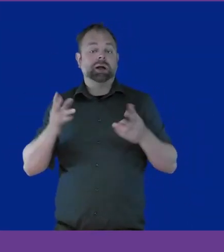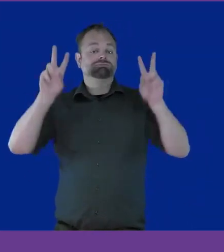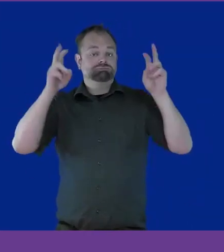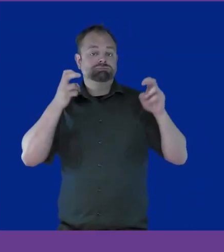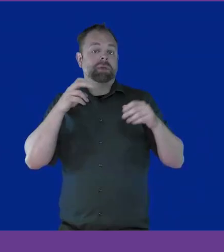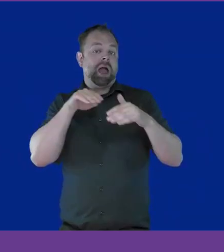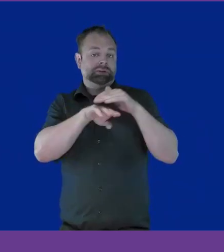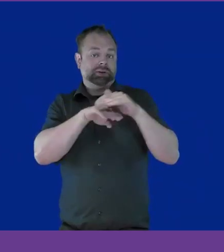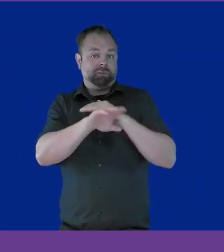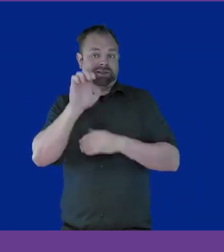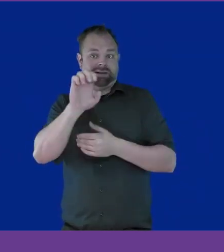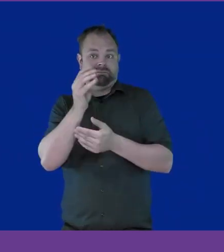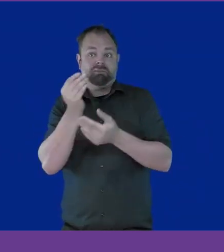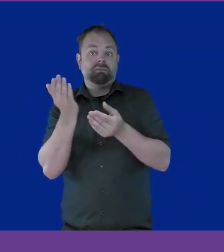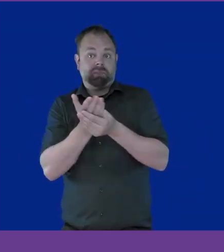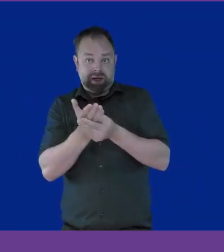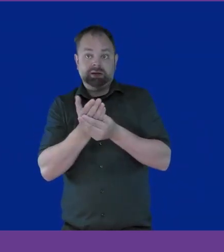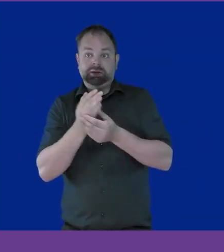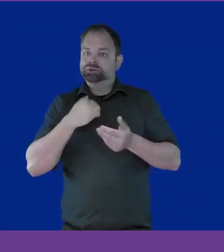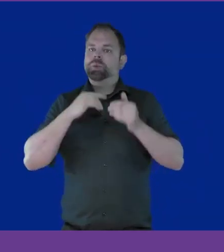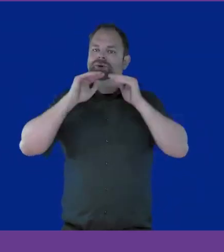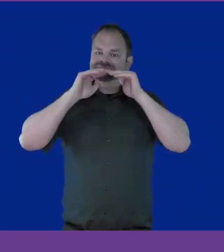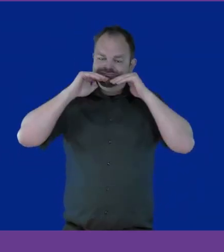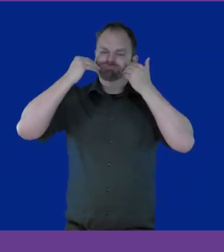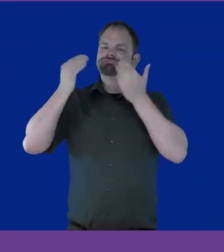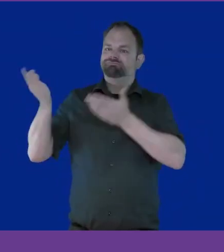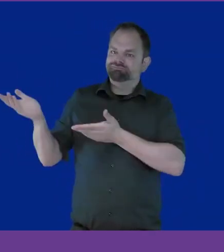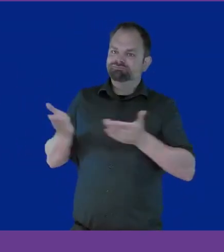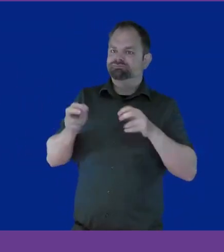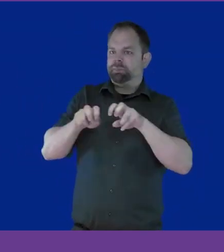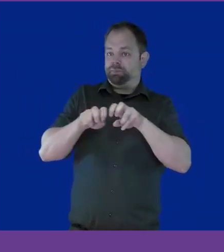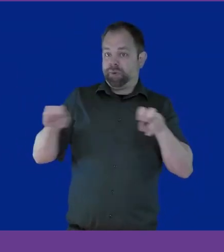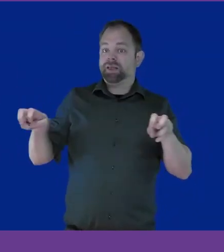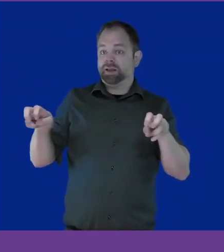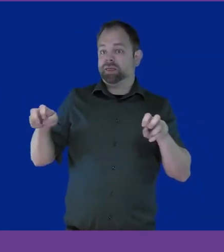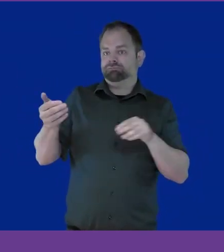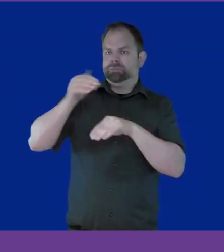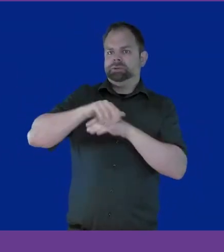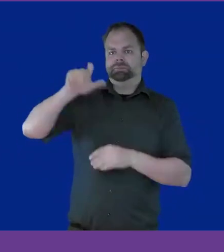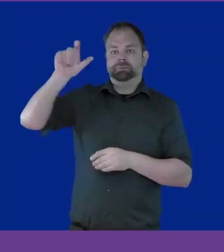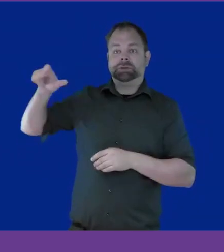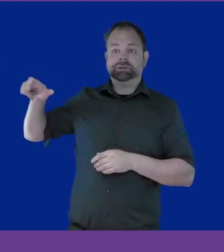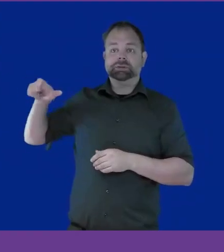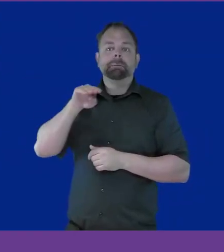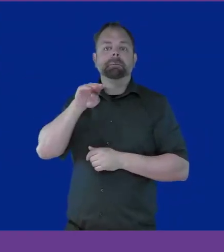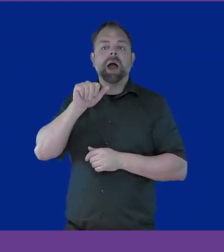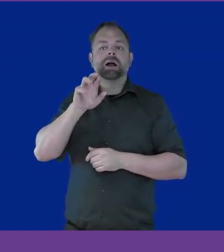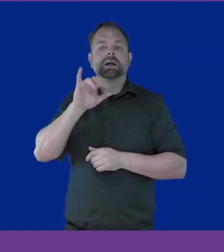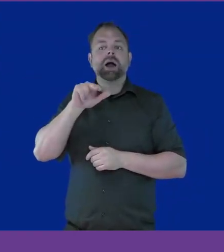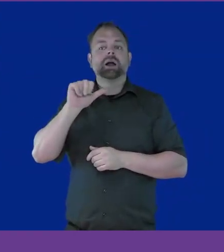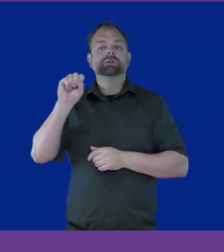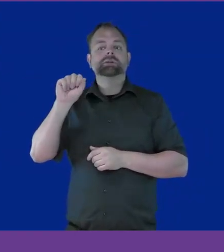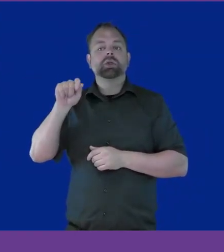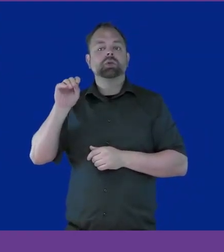Union. From the industry view, Lisa Andexler, project management at